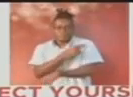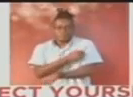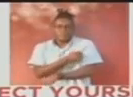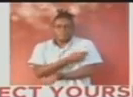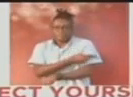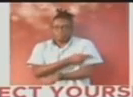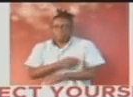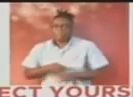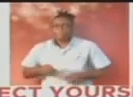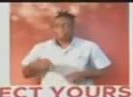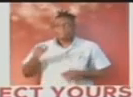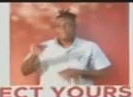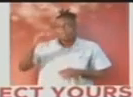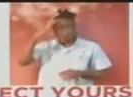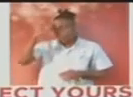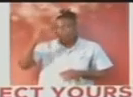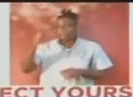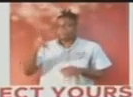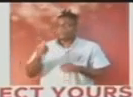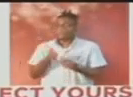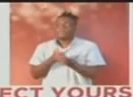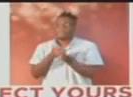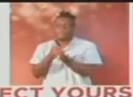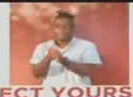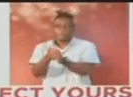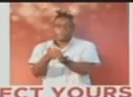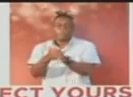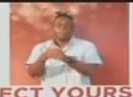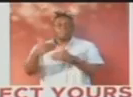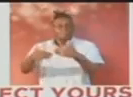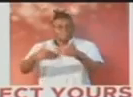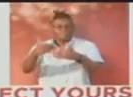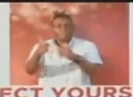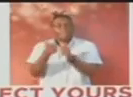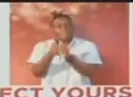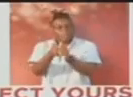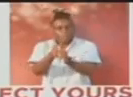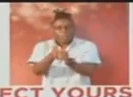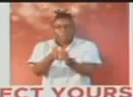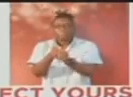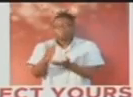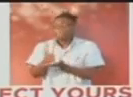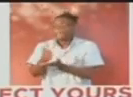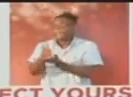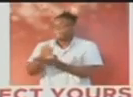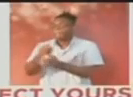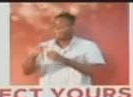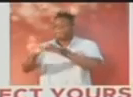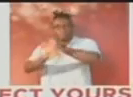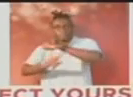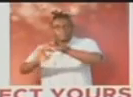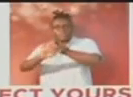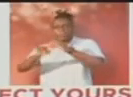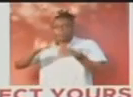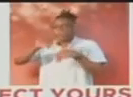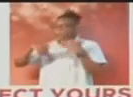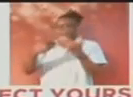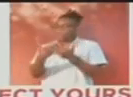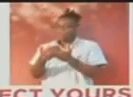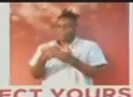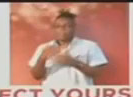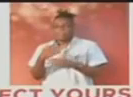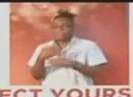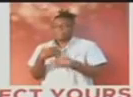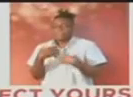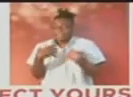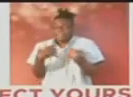that IPC procedure helps to protect our healthcare workers within the context of our health facilities. And that has been working so